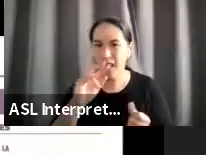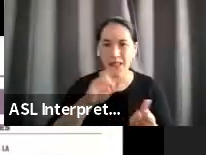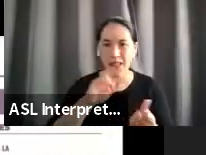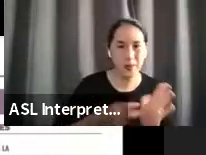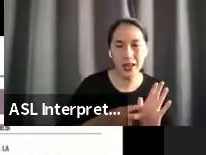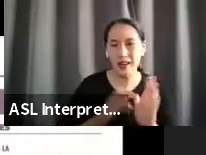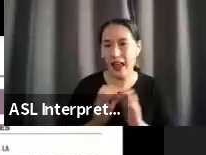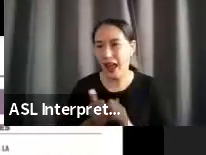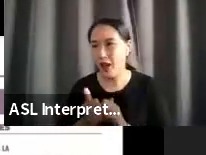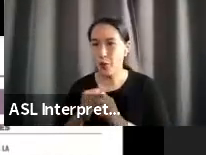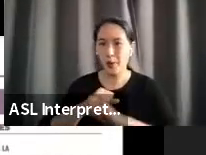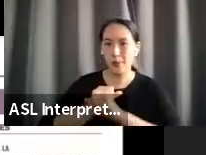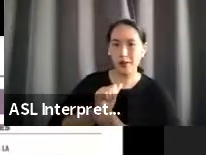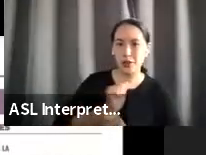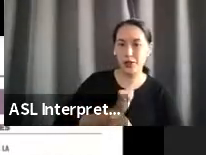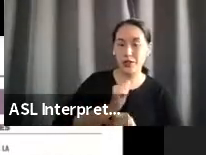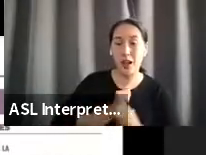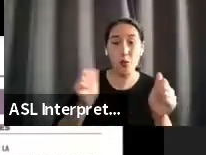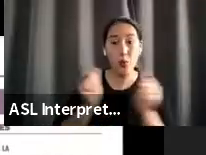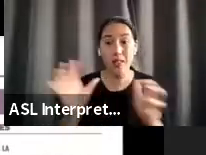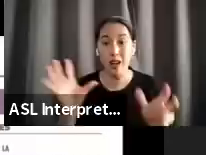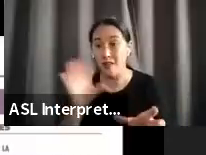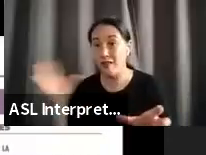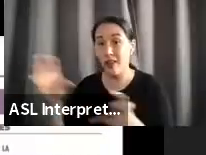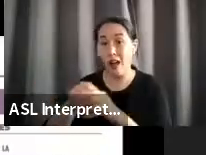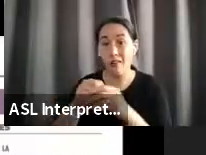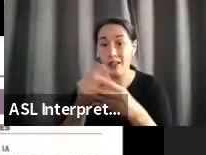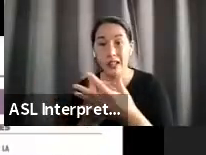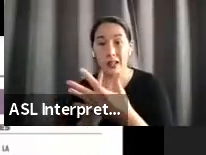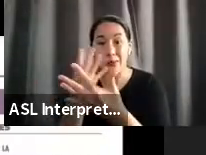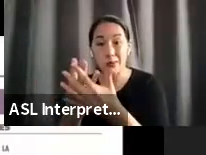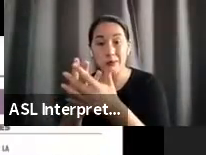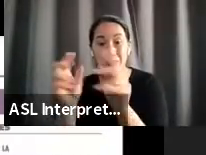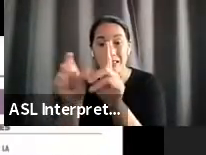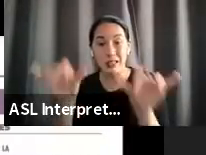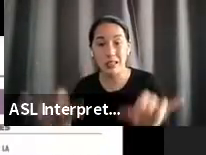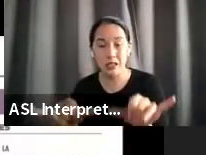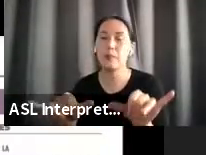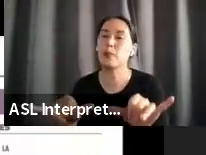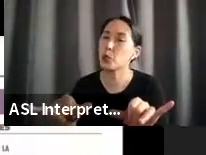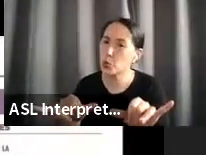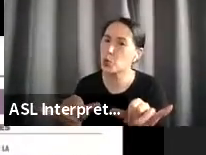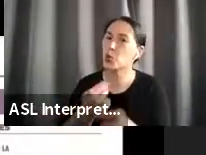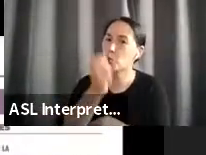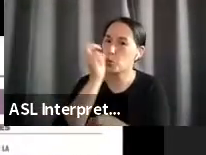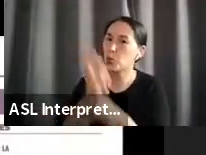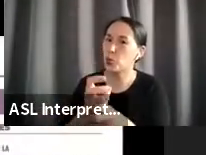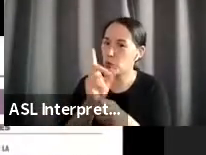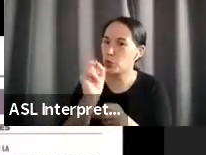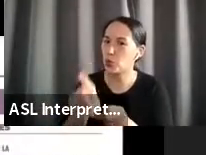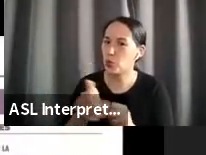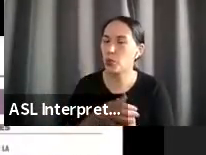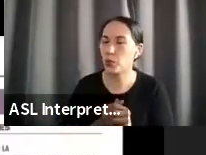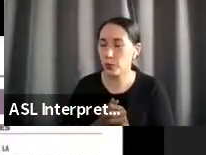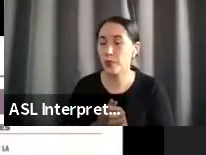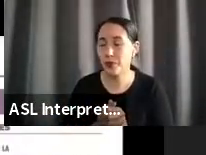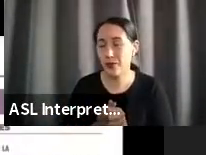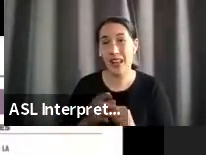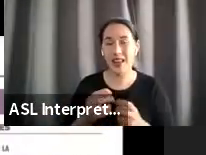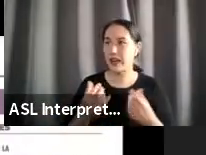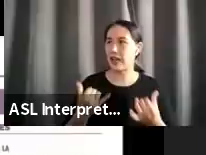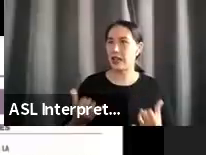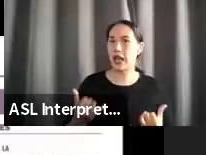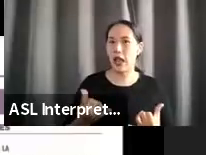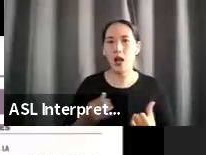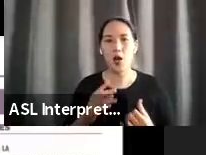non-carceral way is an increasing question that we're now asking in this era of kind of an accelerated conversation about